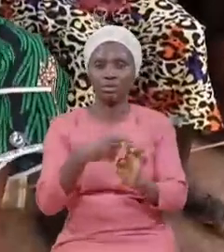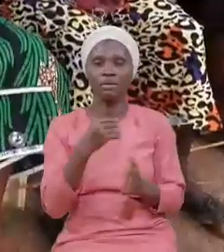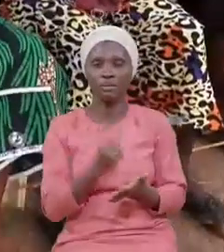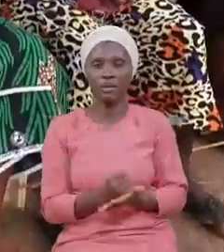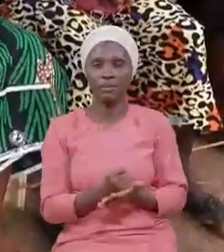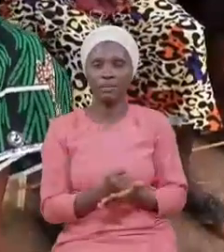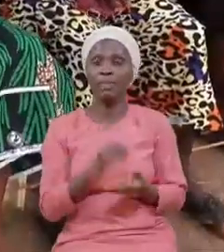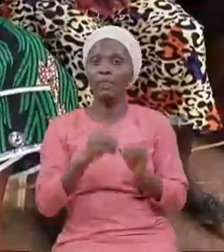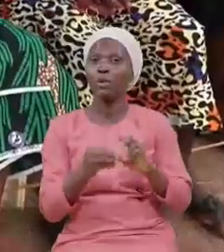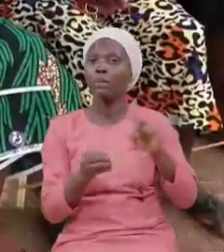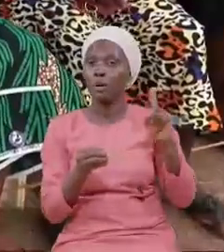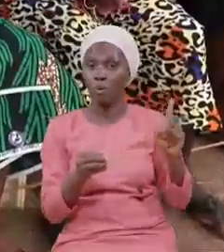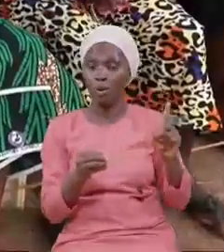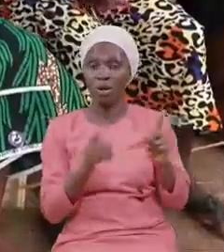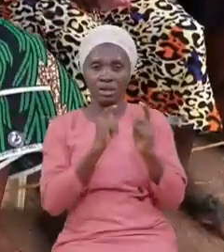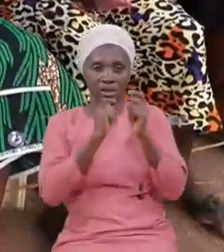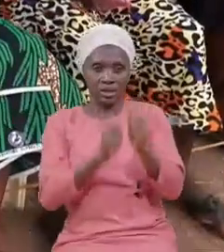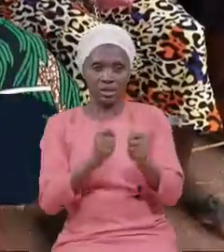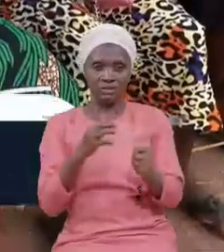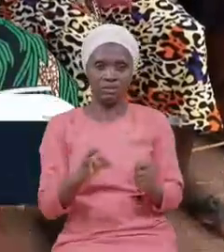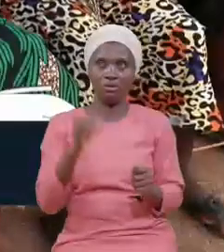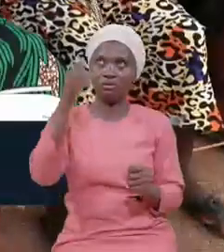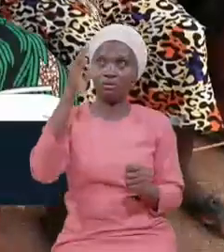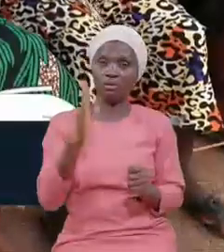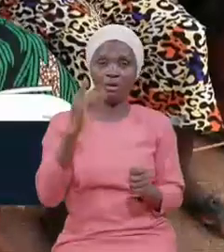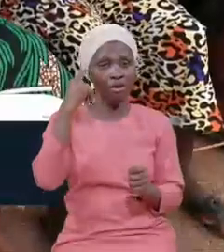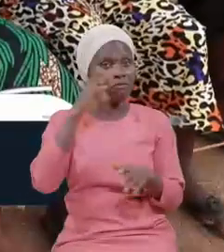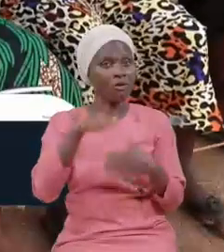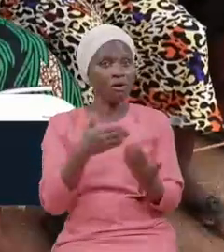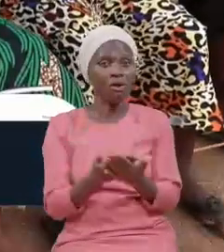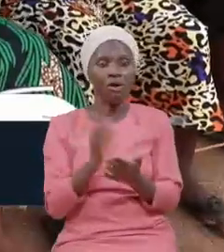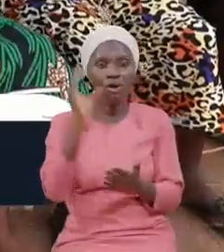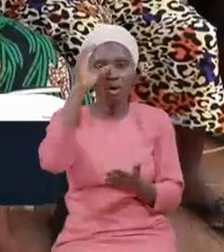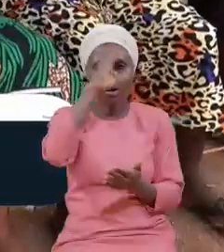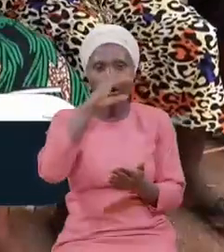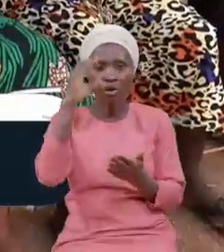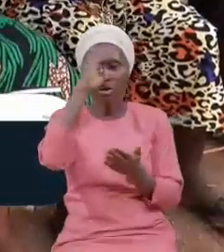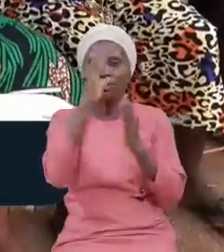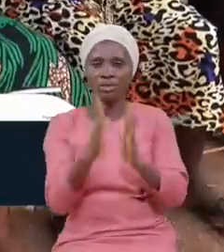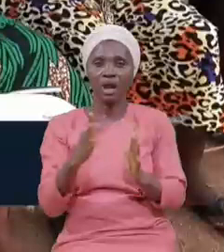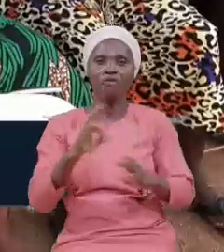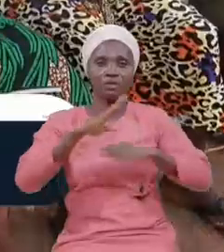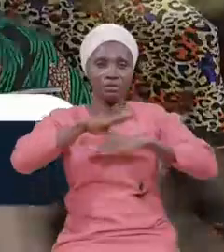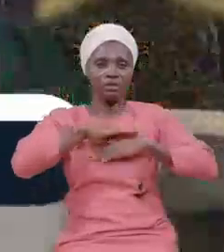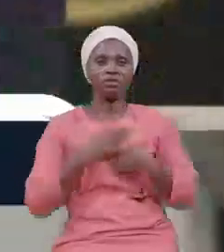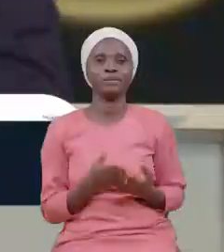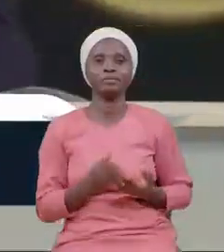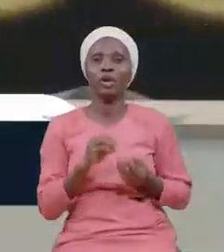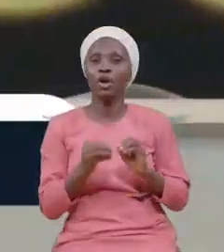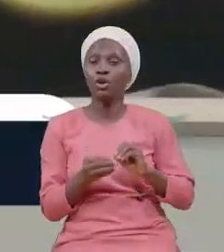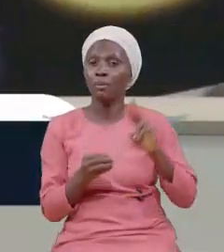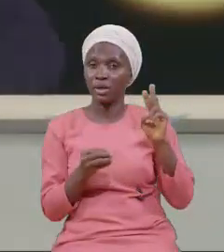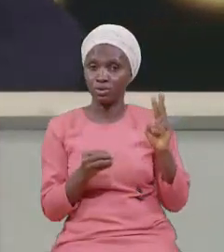the gift of God for all seekers of satisfaction. Number two here. Number two,